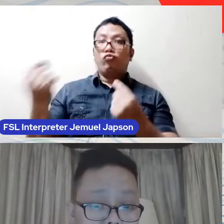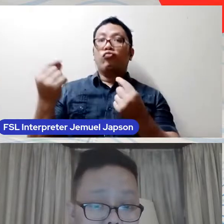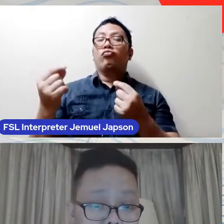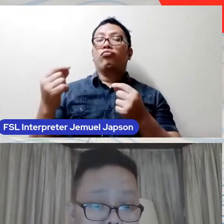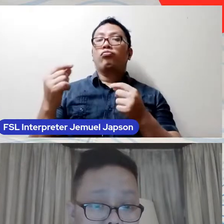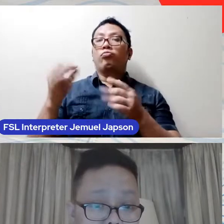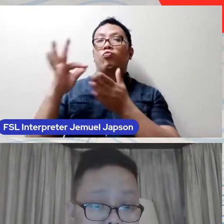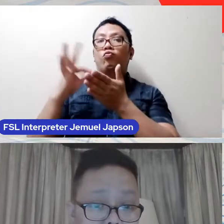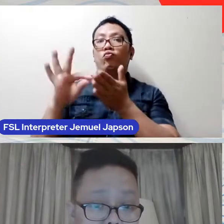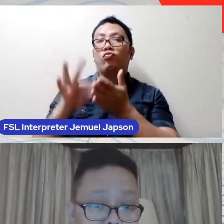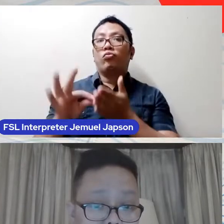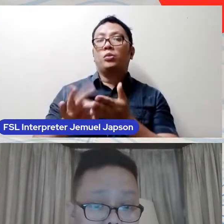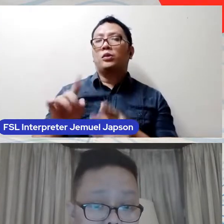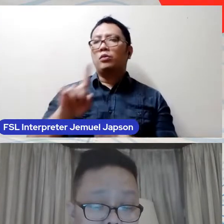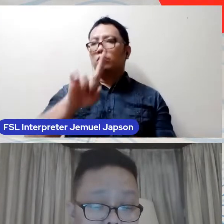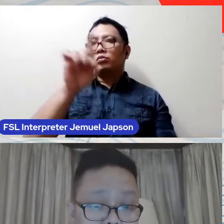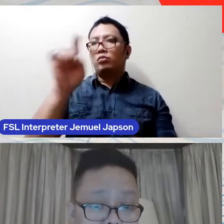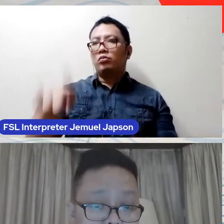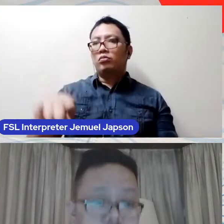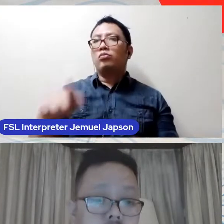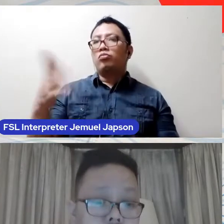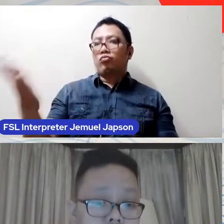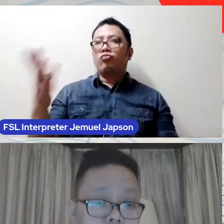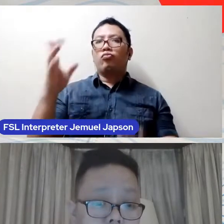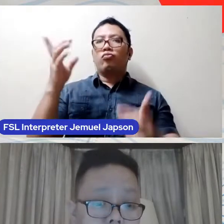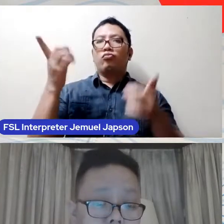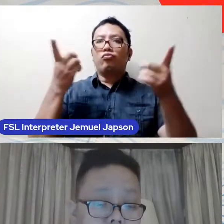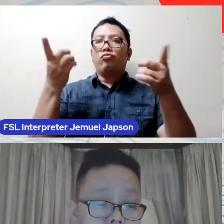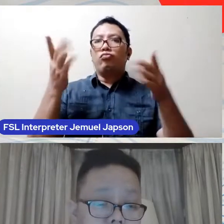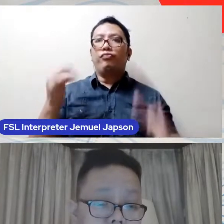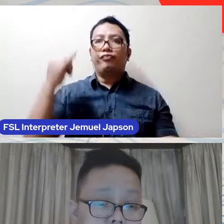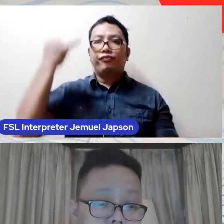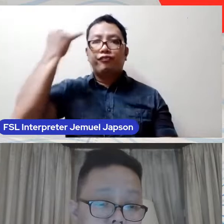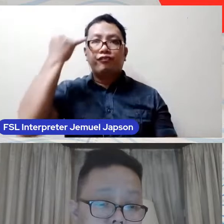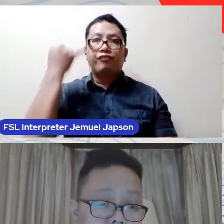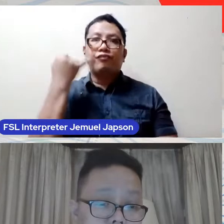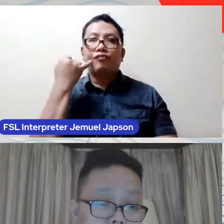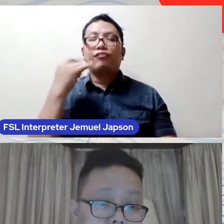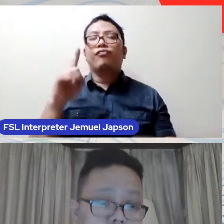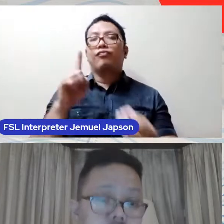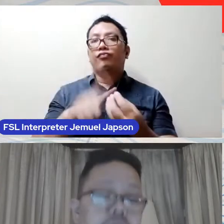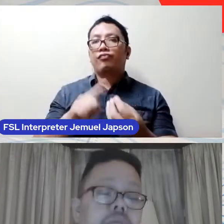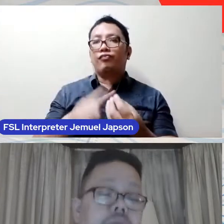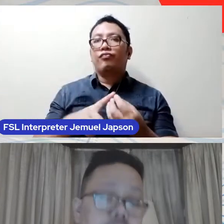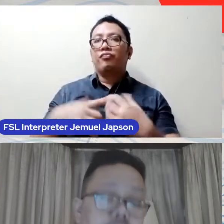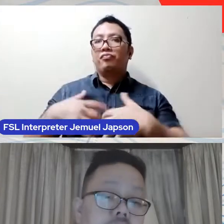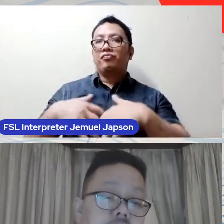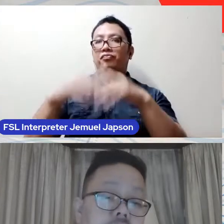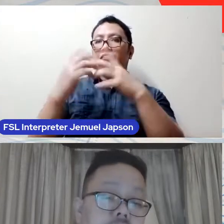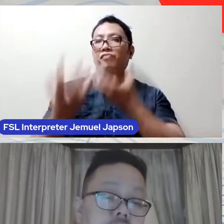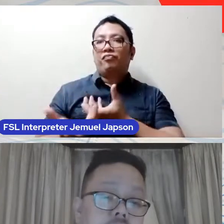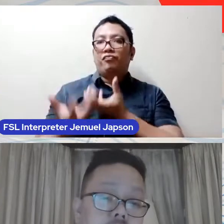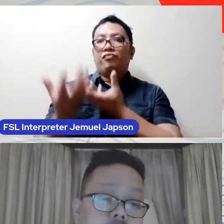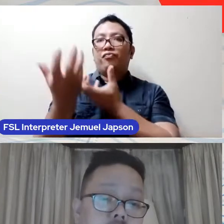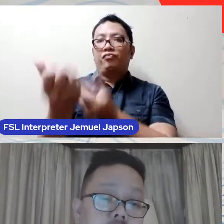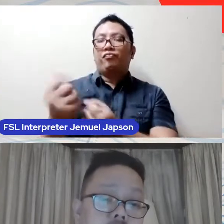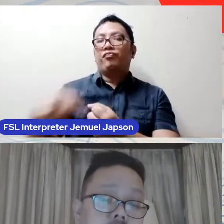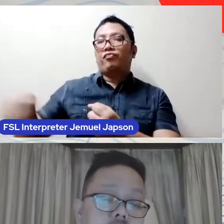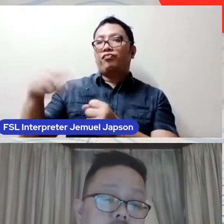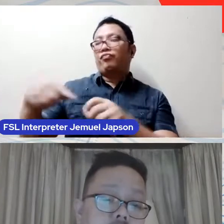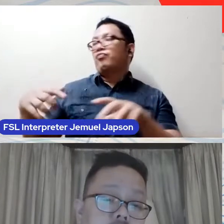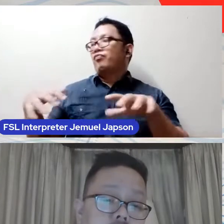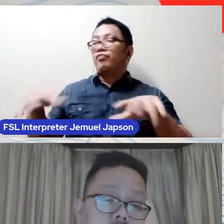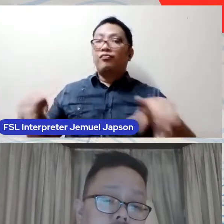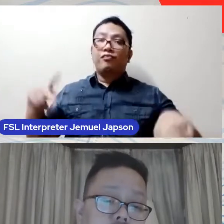ask a question po to Director James. Really, this is about building confidence talaga ng citizens.